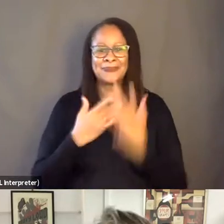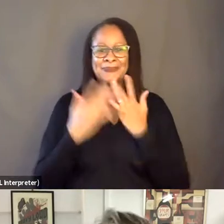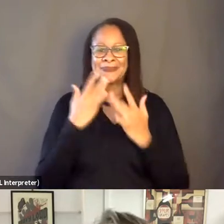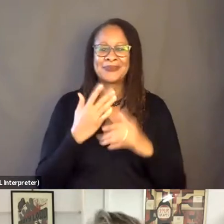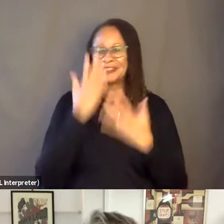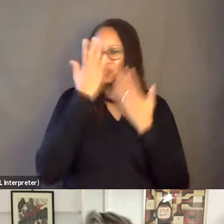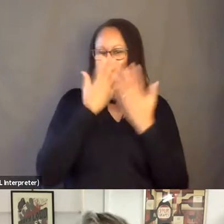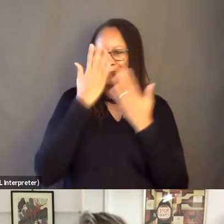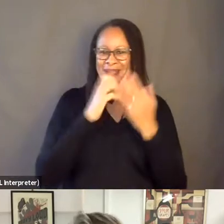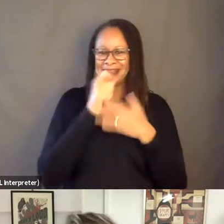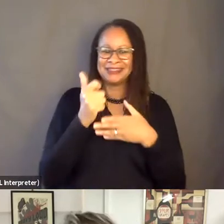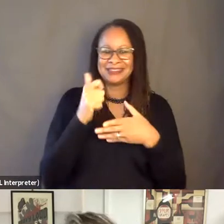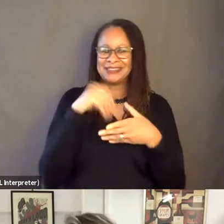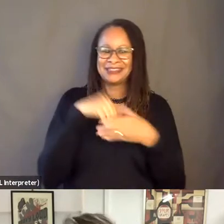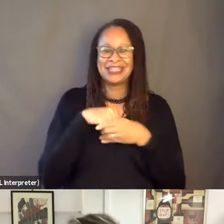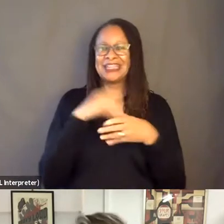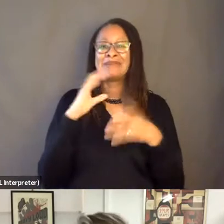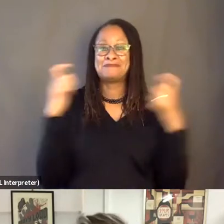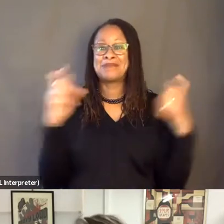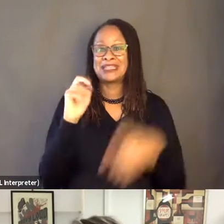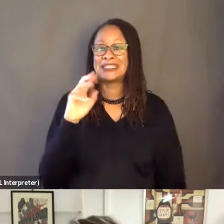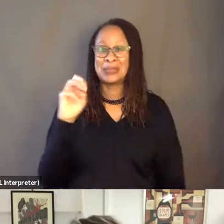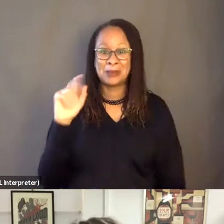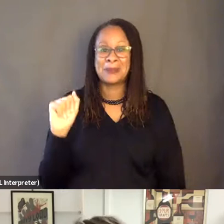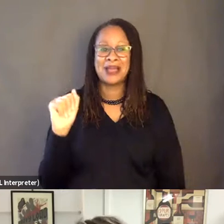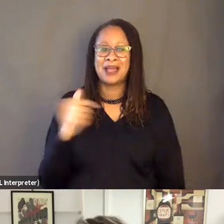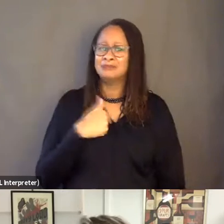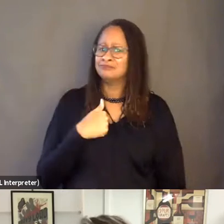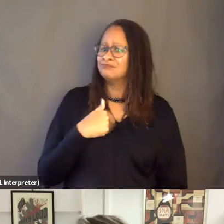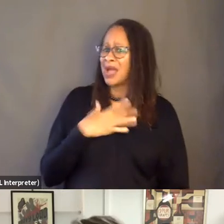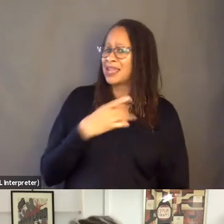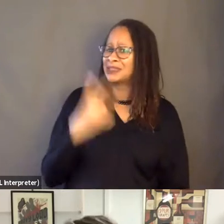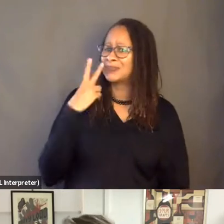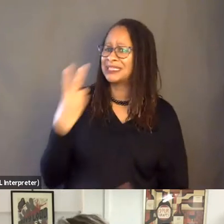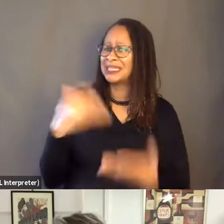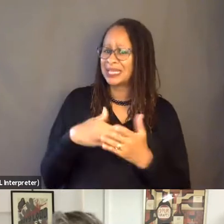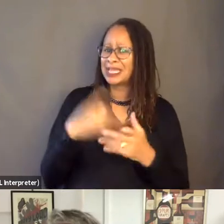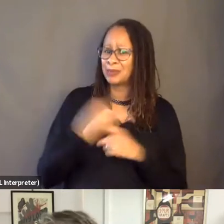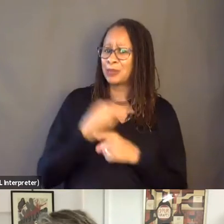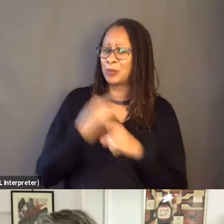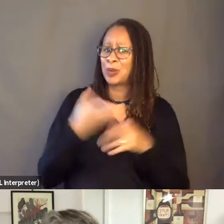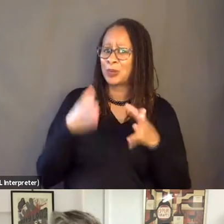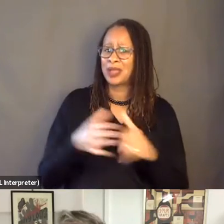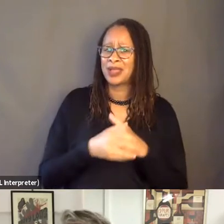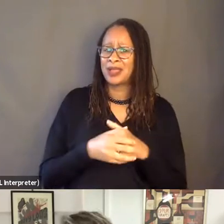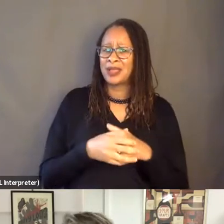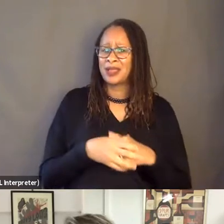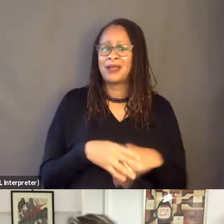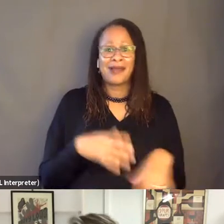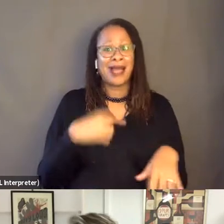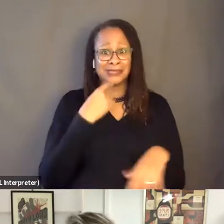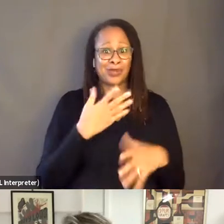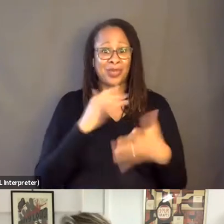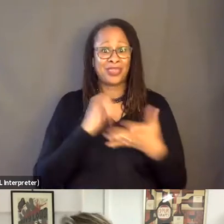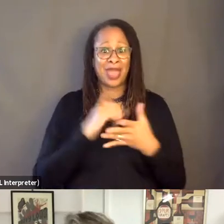that we're not in cinemas with it, but we've made a... I would like to see it again in the proper way, because I can tell you my sound system isn't